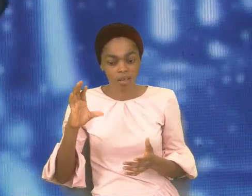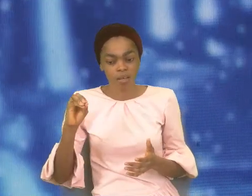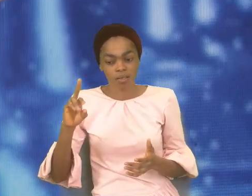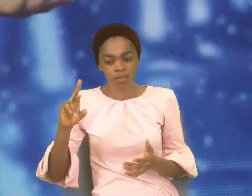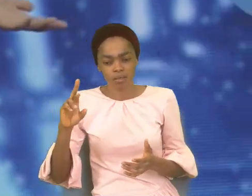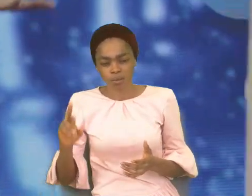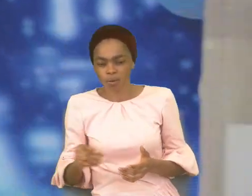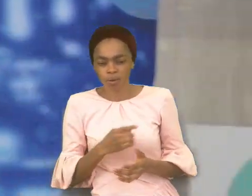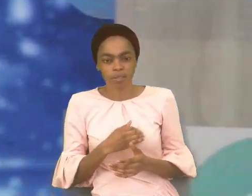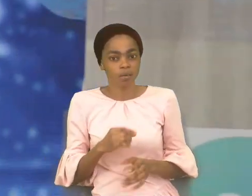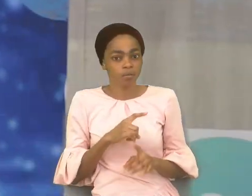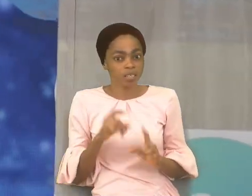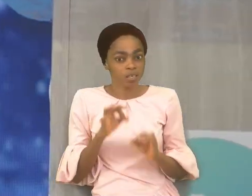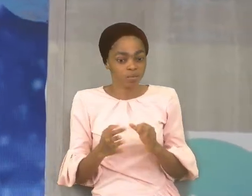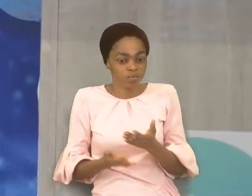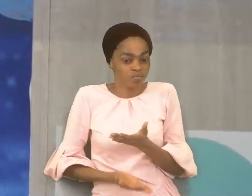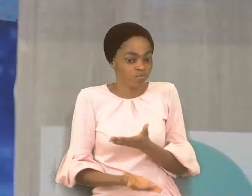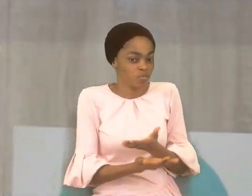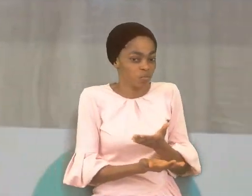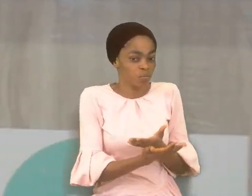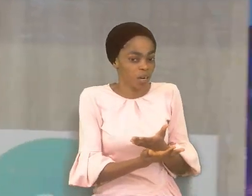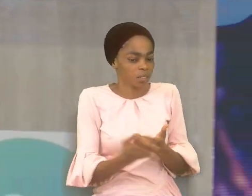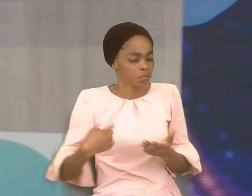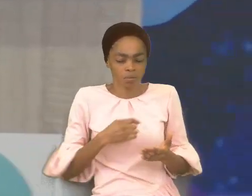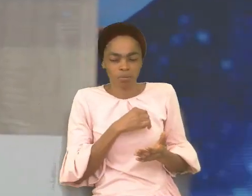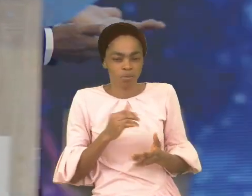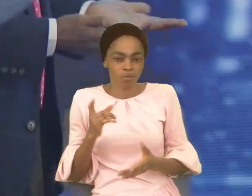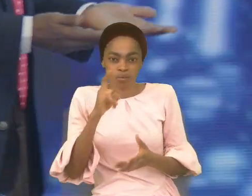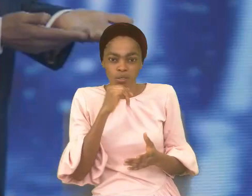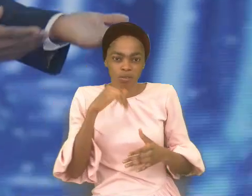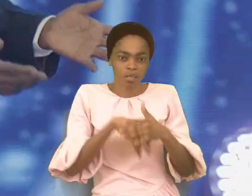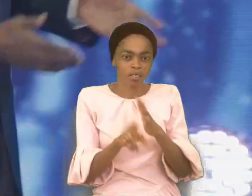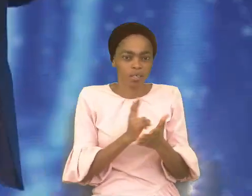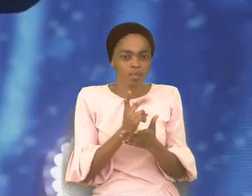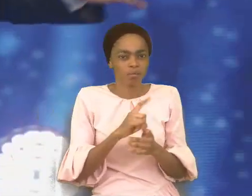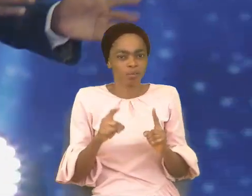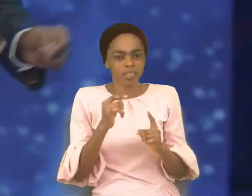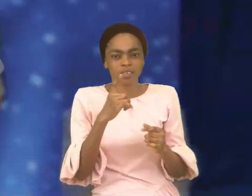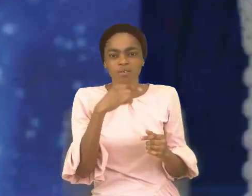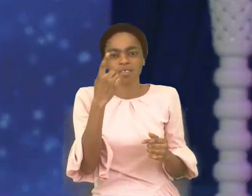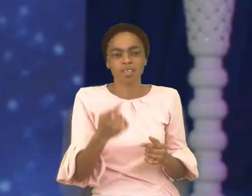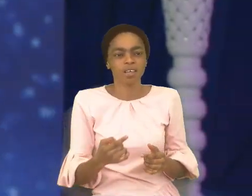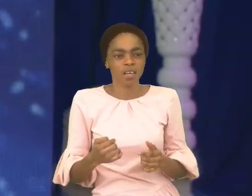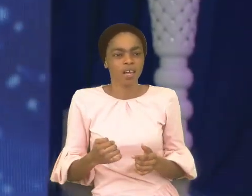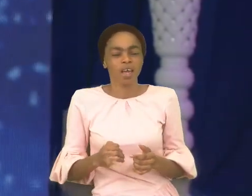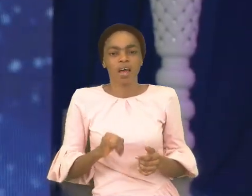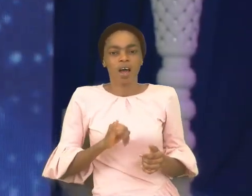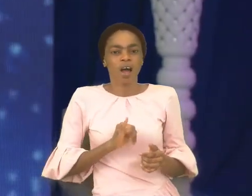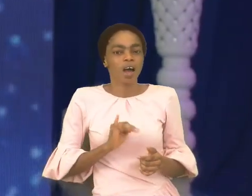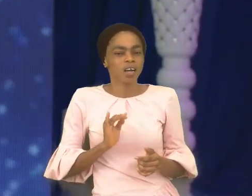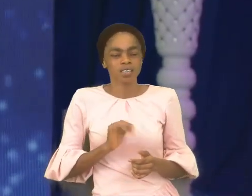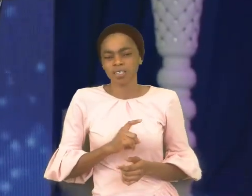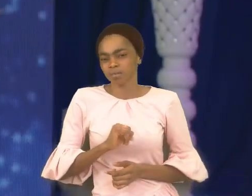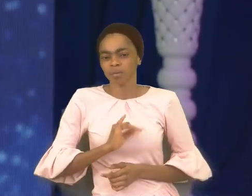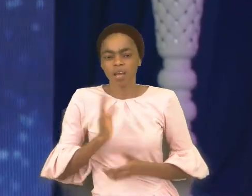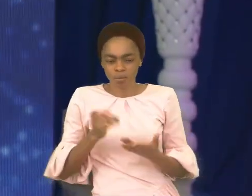university. And then even though I have the right mark, but they say in that institution, this is what I will do. What will I do